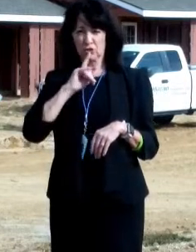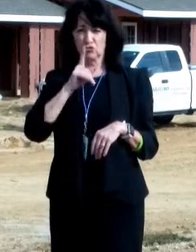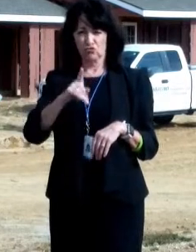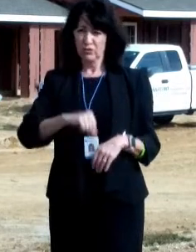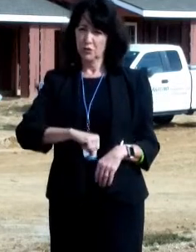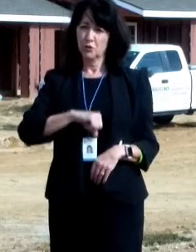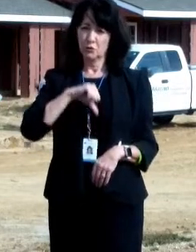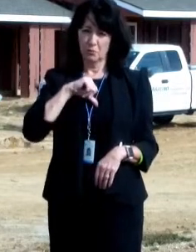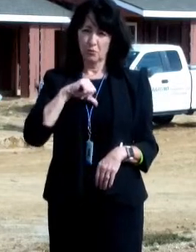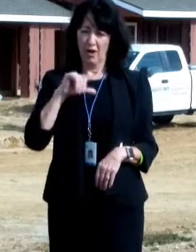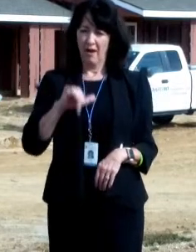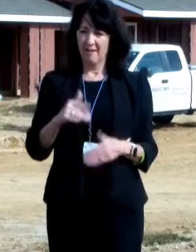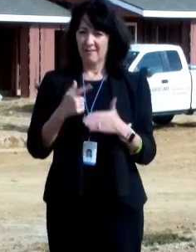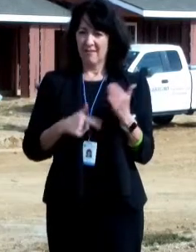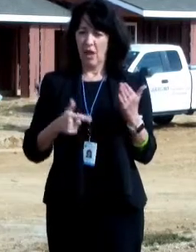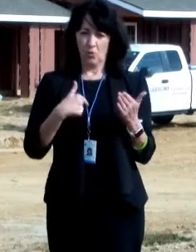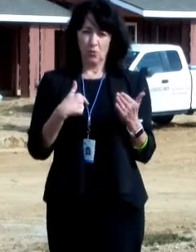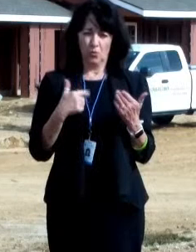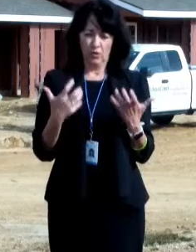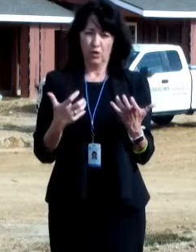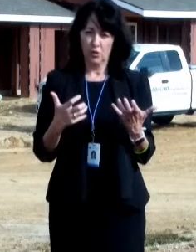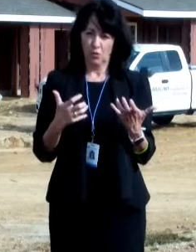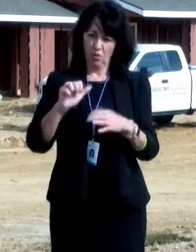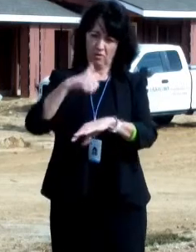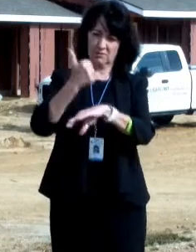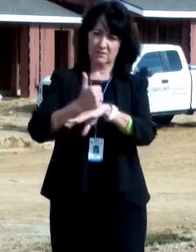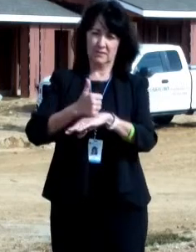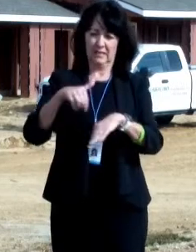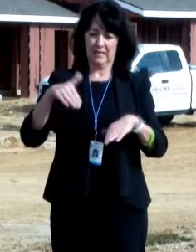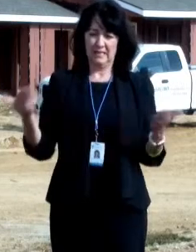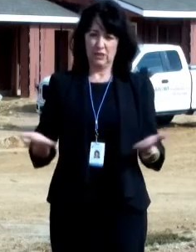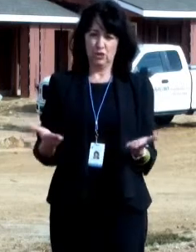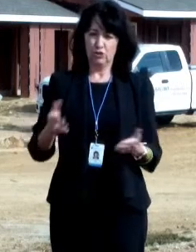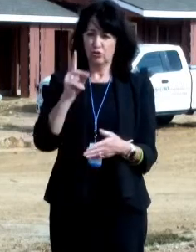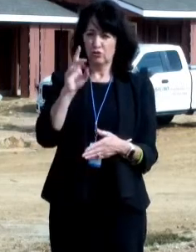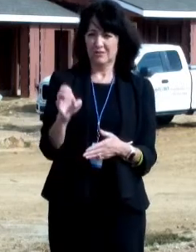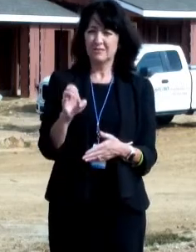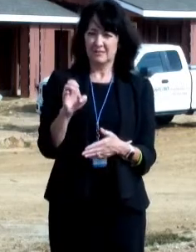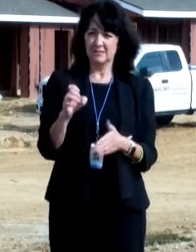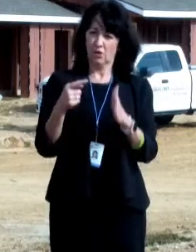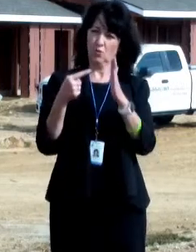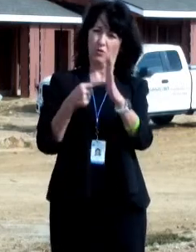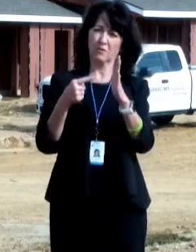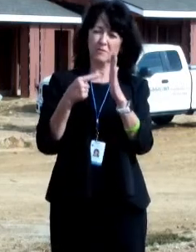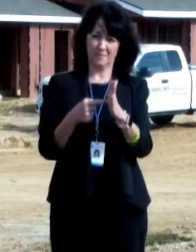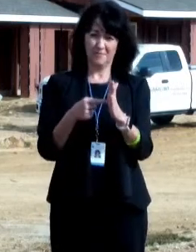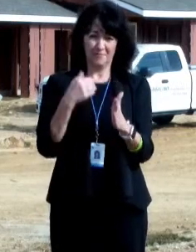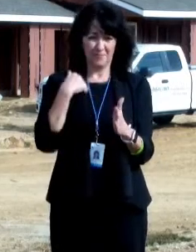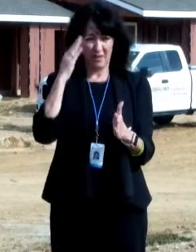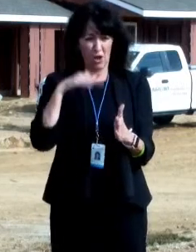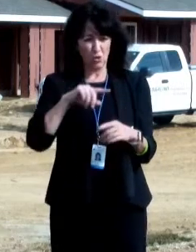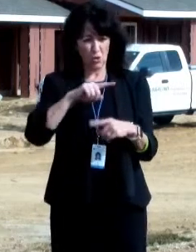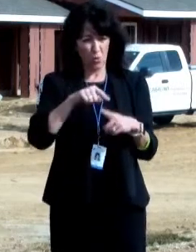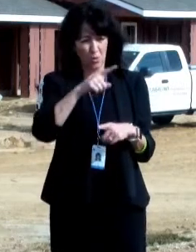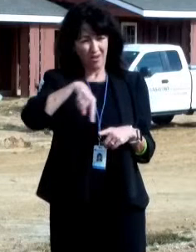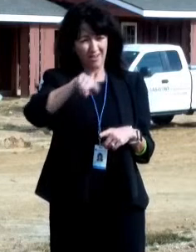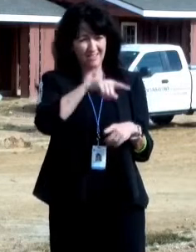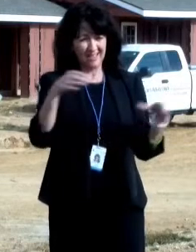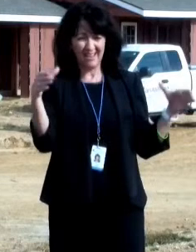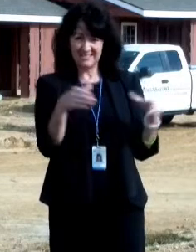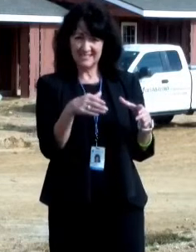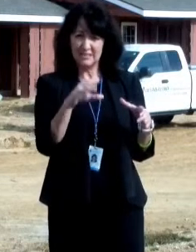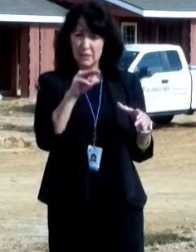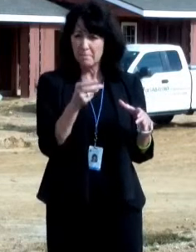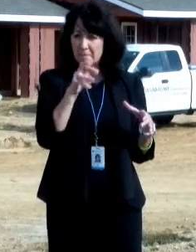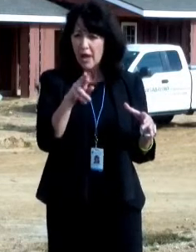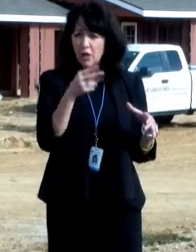in the Delaware model. I know when our state treasurer, Colleen Davis, sits down with our municipal leaders, such as Mayor Przicki,